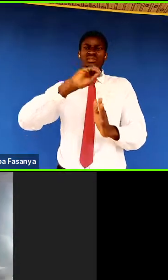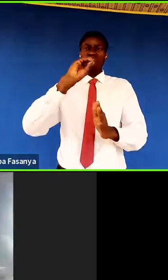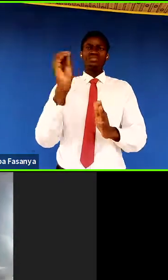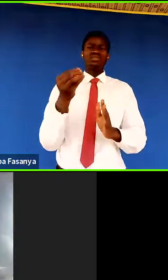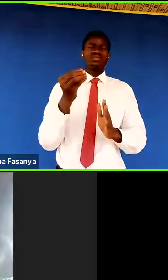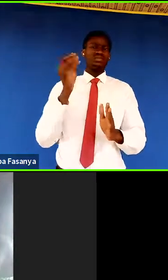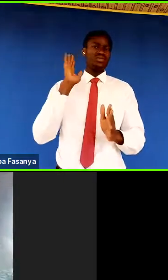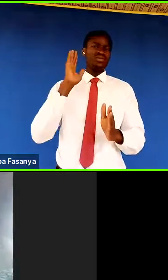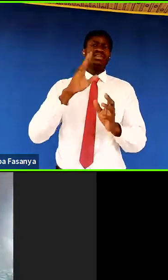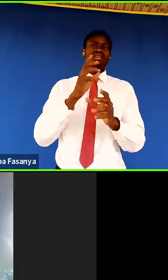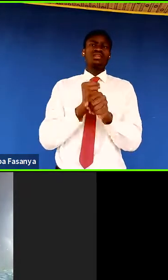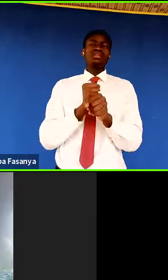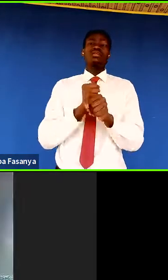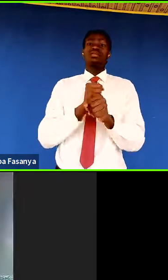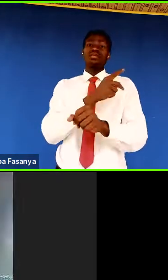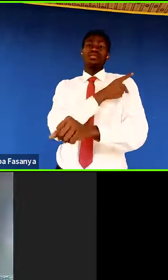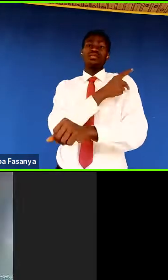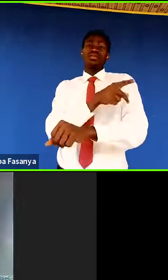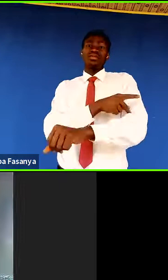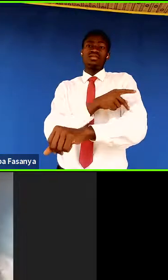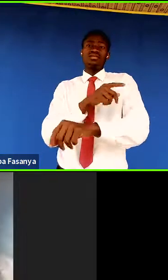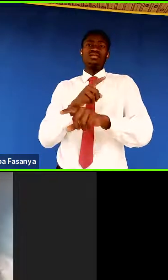that